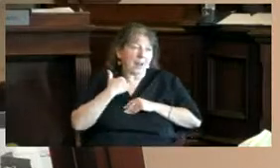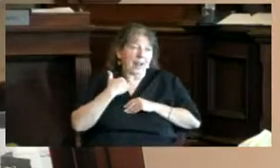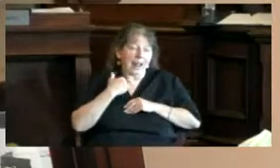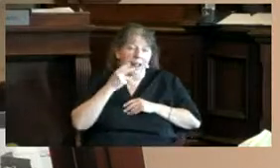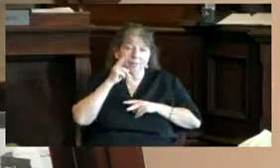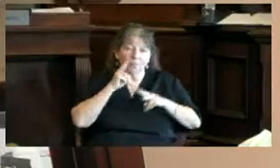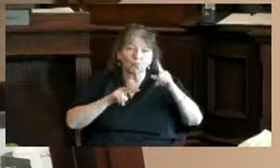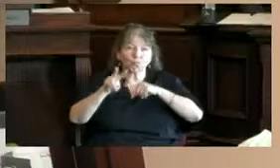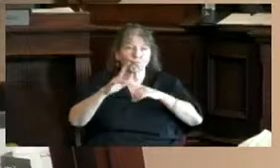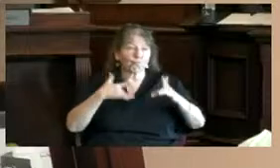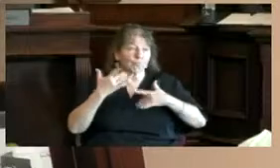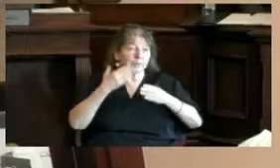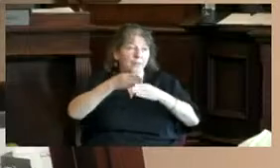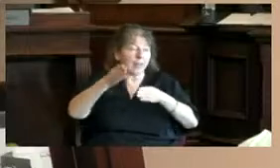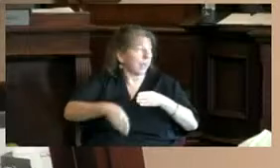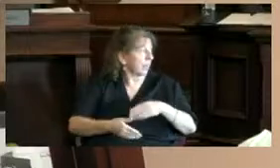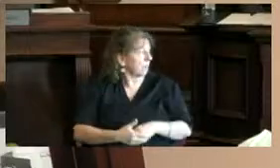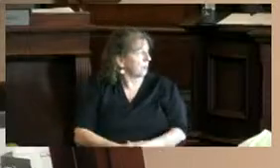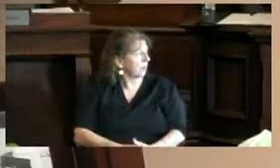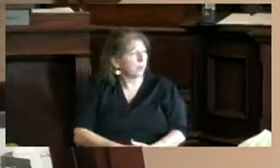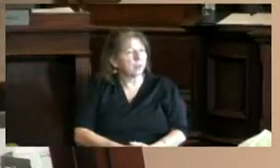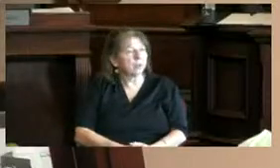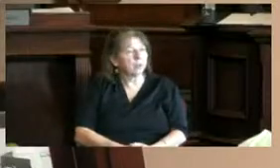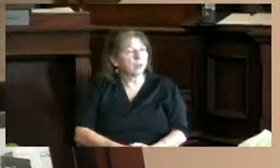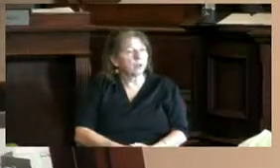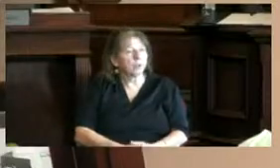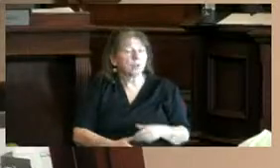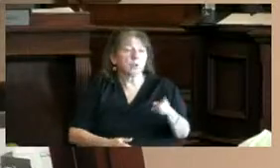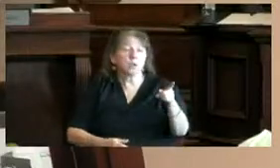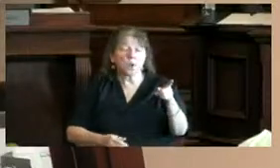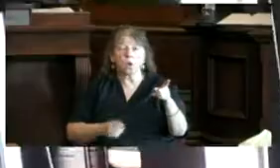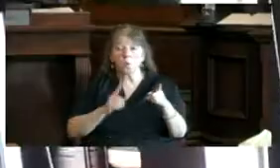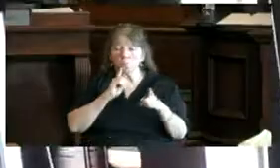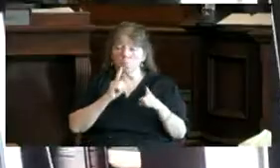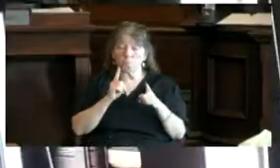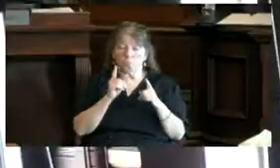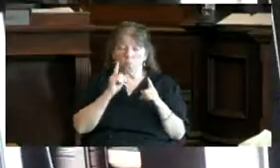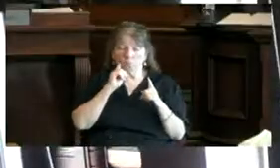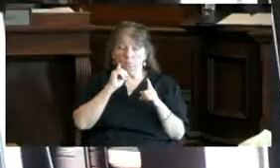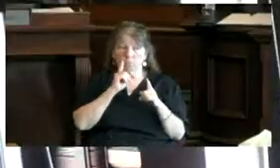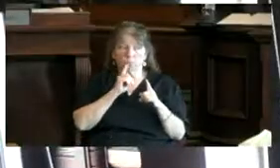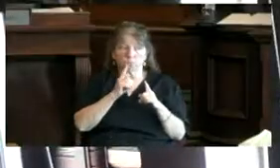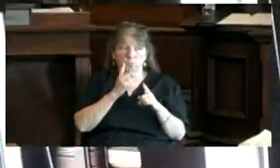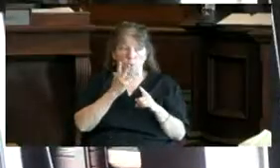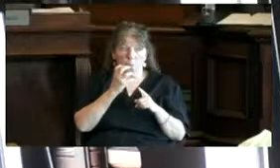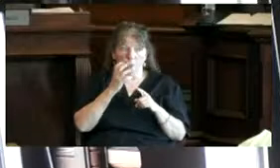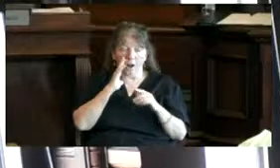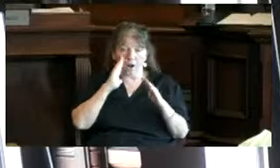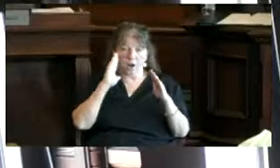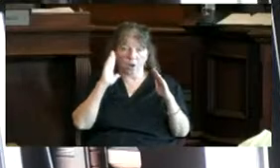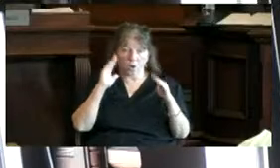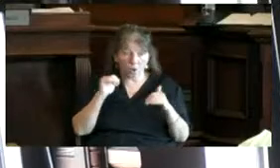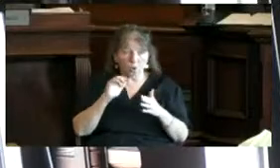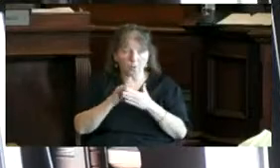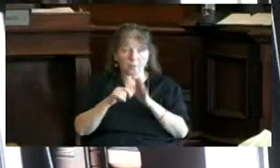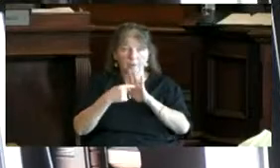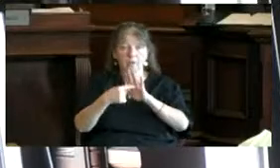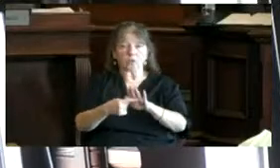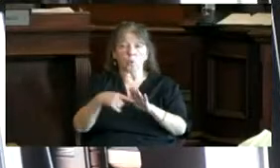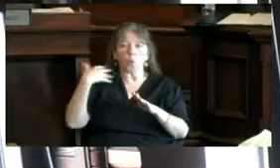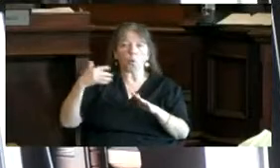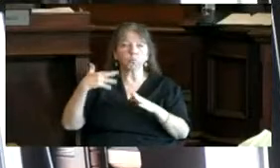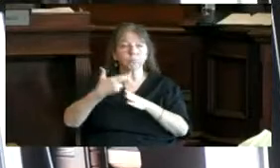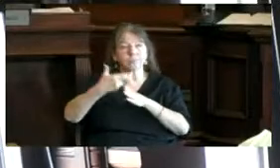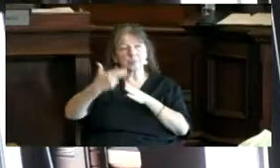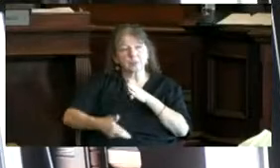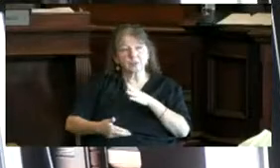outcome. Well, we're certainly hoping that we can demonstrate spectacular results with this, and that the state